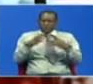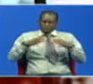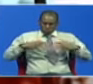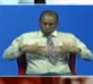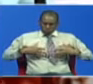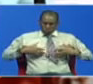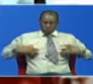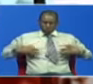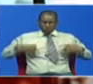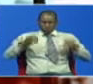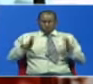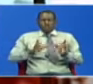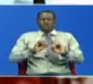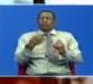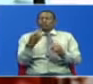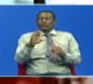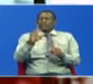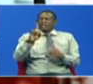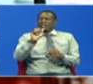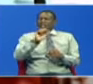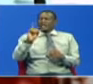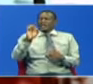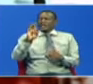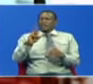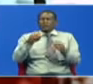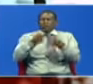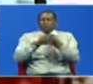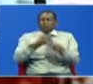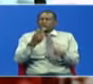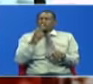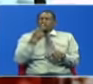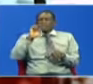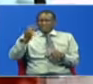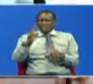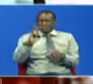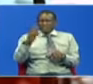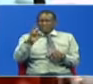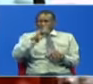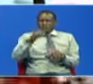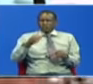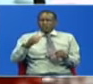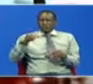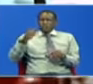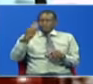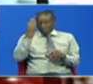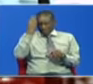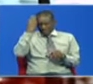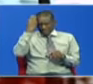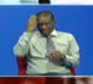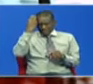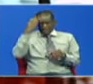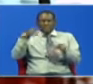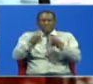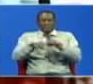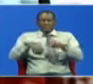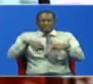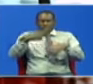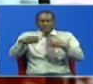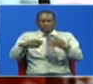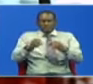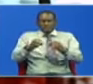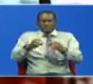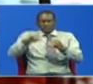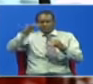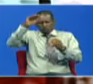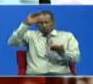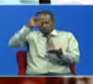only even in Dadaab, but also in Kakuma as well? My second question, Mandera has recorded, or rather is still recording, a flattening of the curve. Does this mean